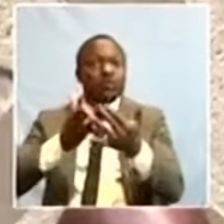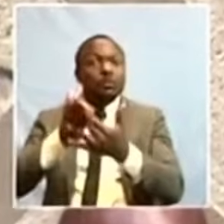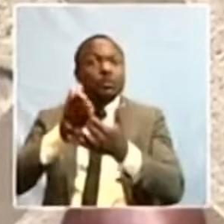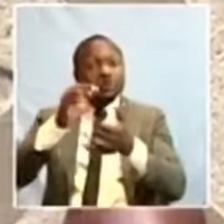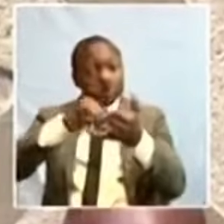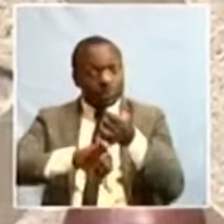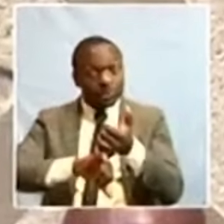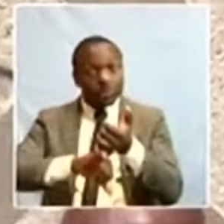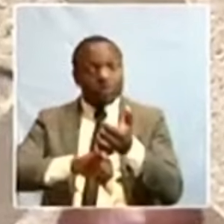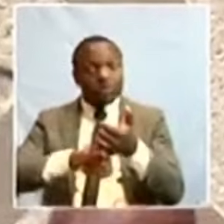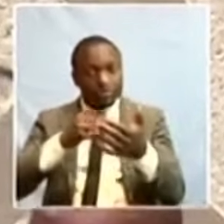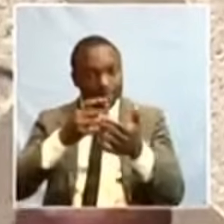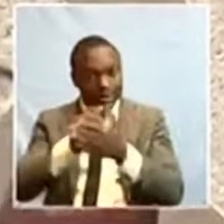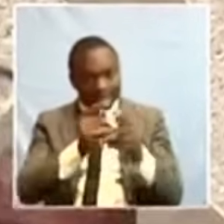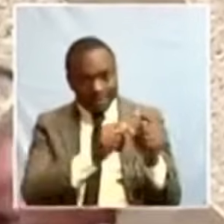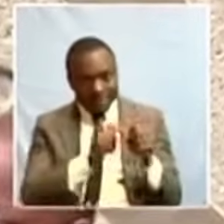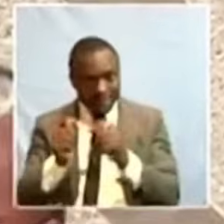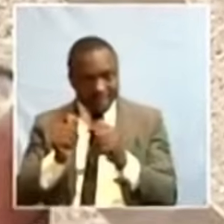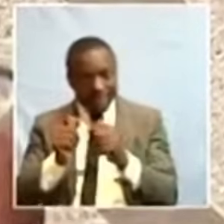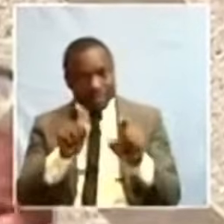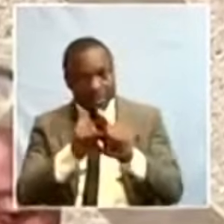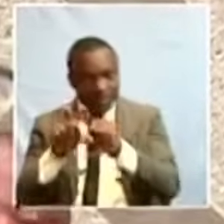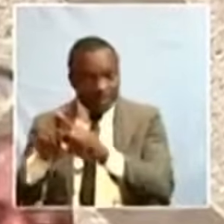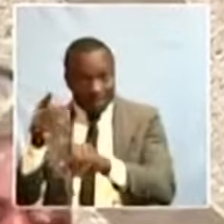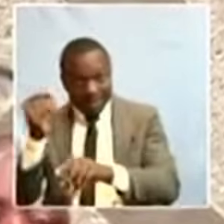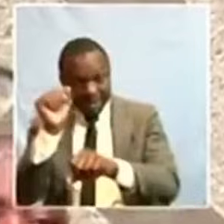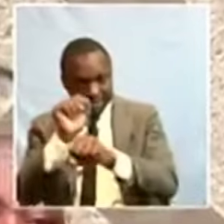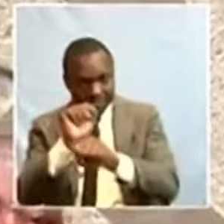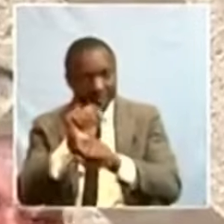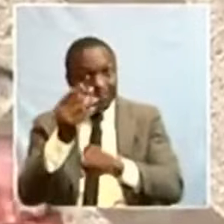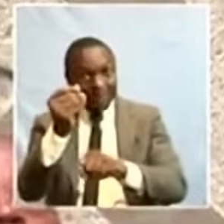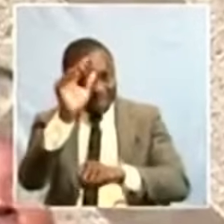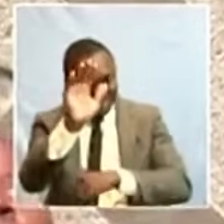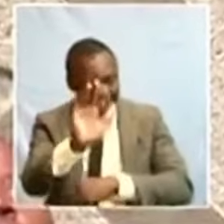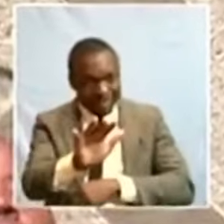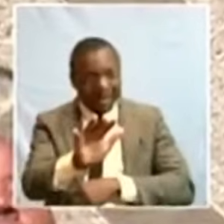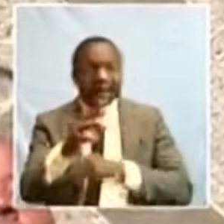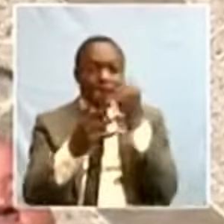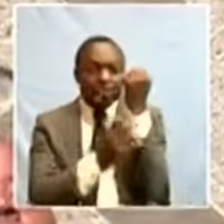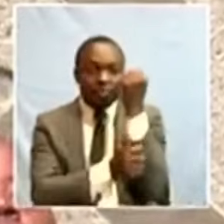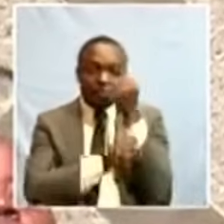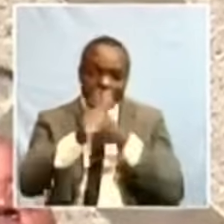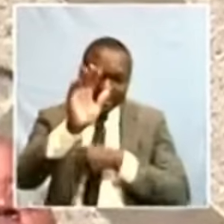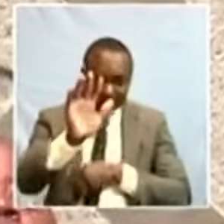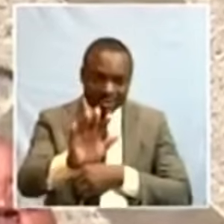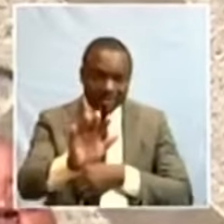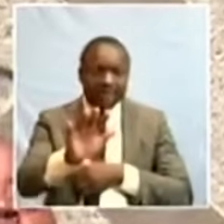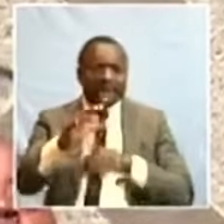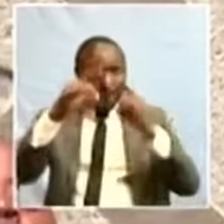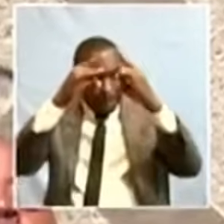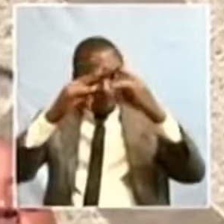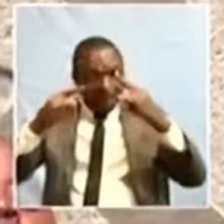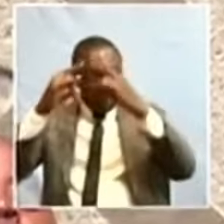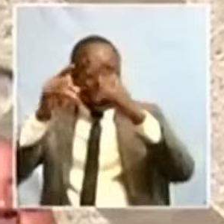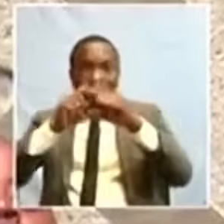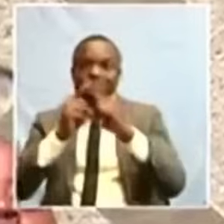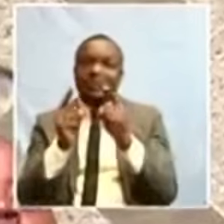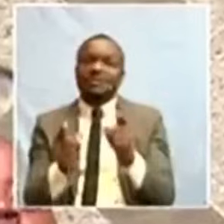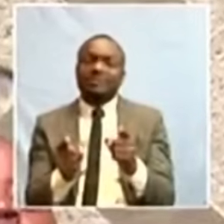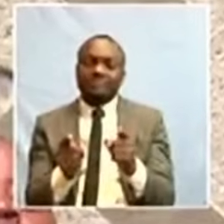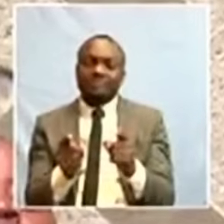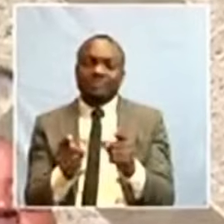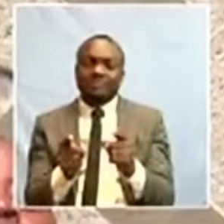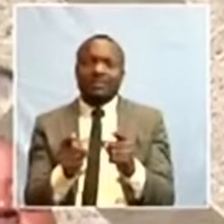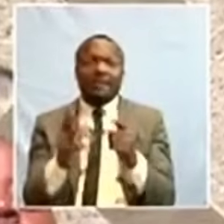transfer and also cash for work. The money is available, the maize is available in the sheds, but